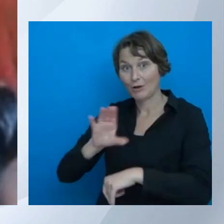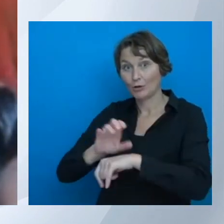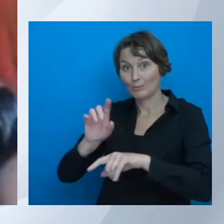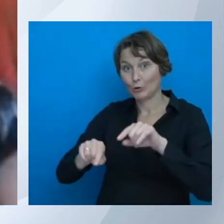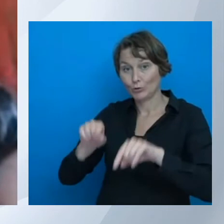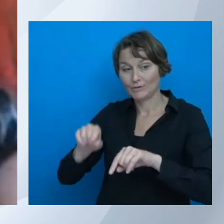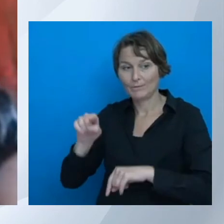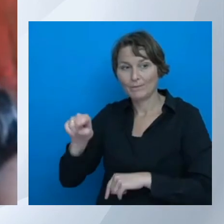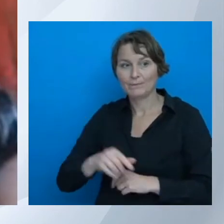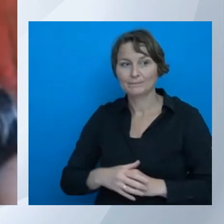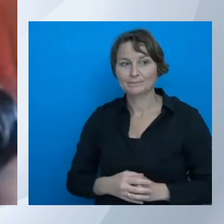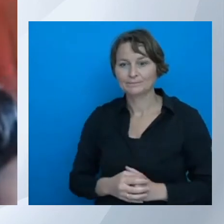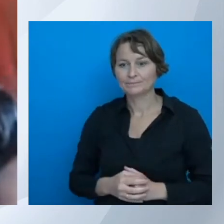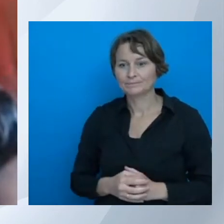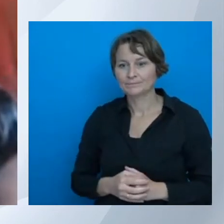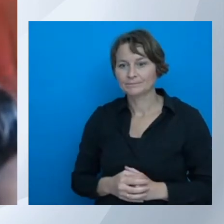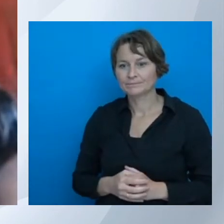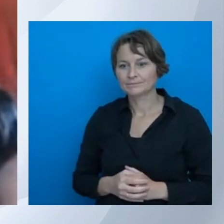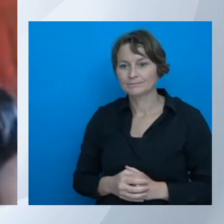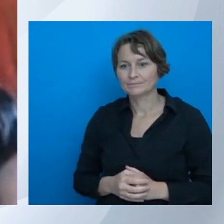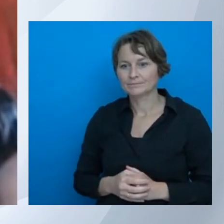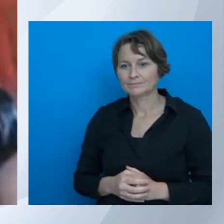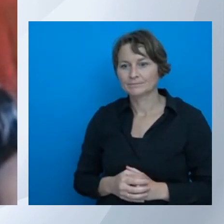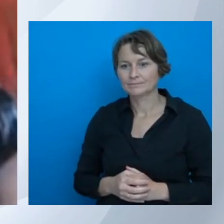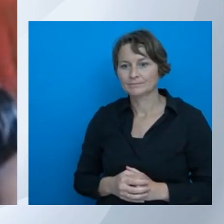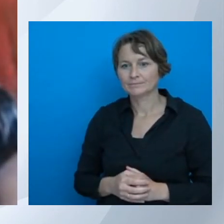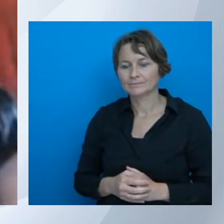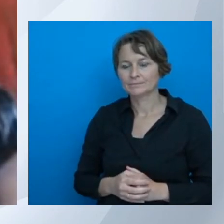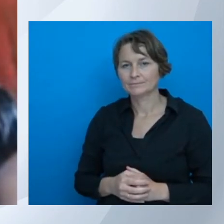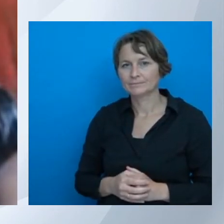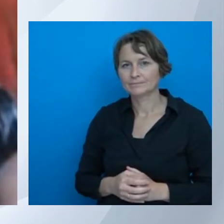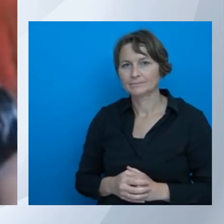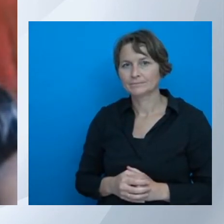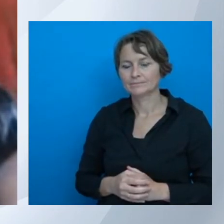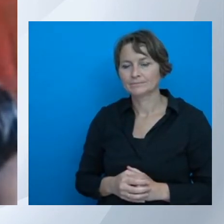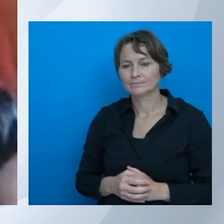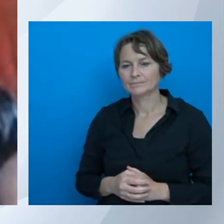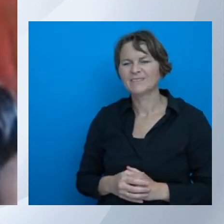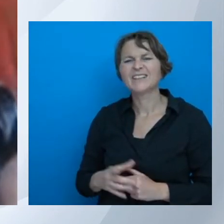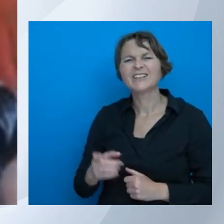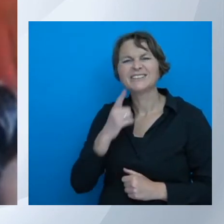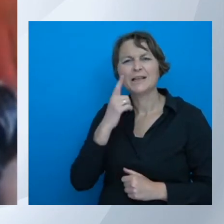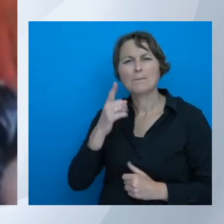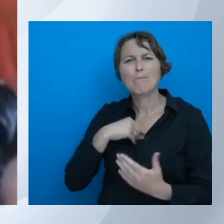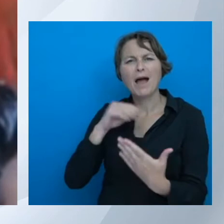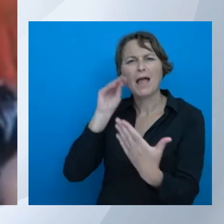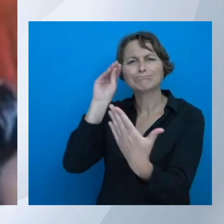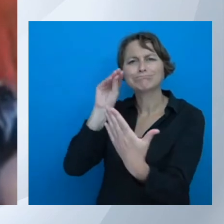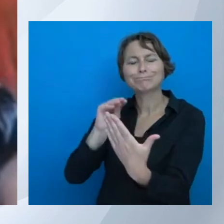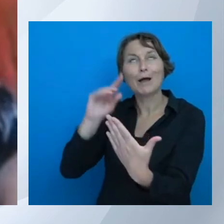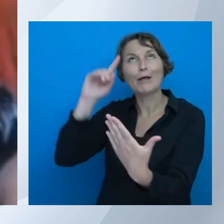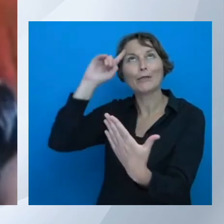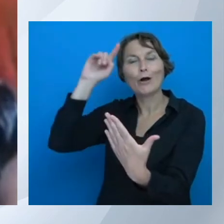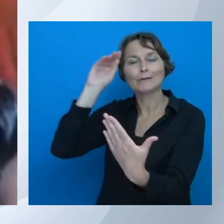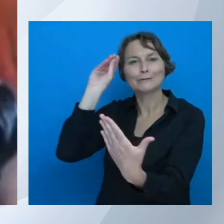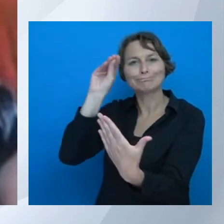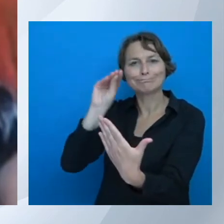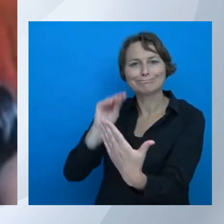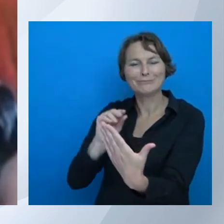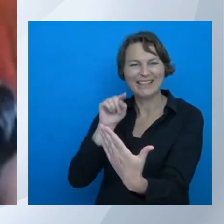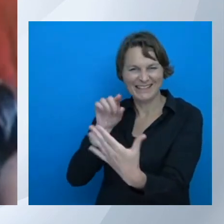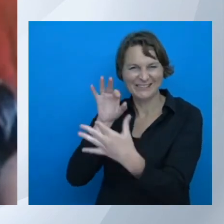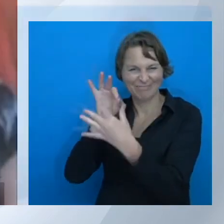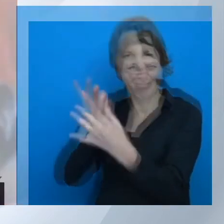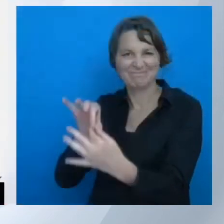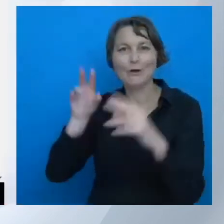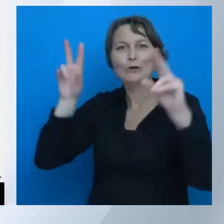websites.net, where you can find all my notes and everything about this topic. And I keep improving it, like every